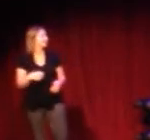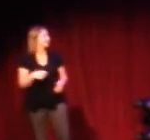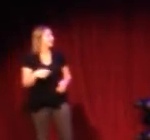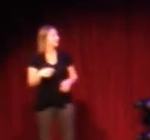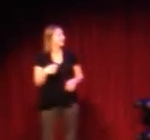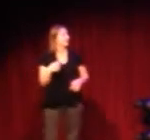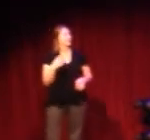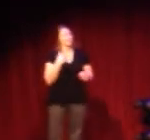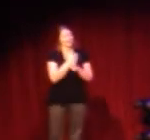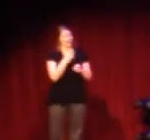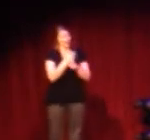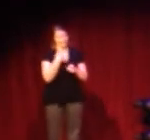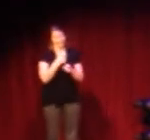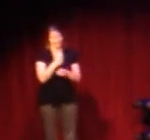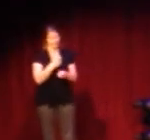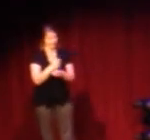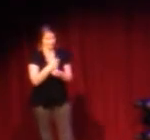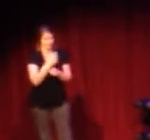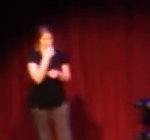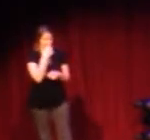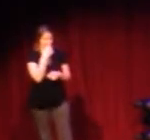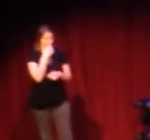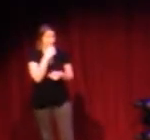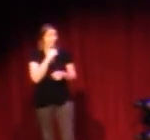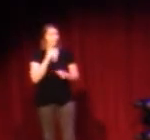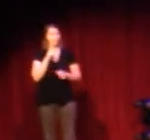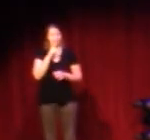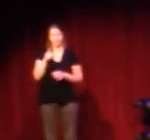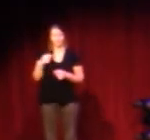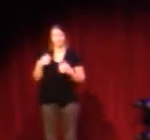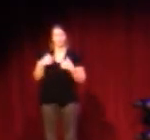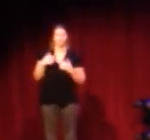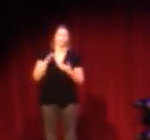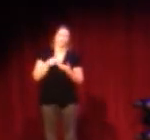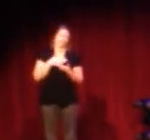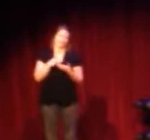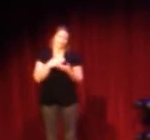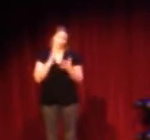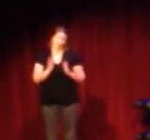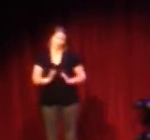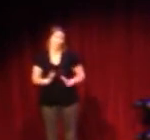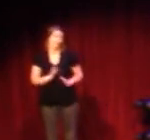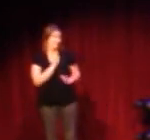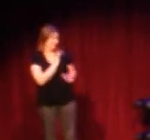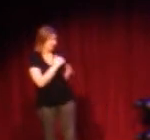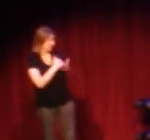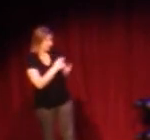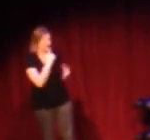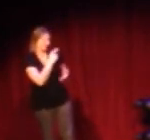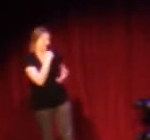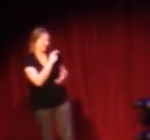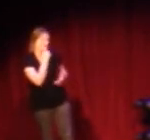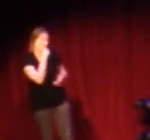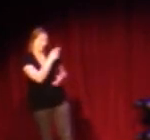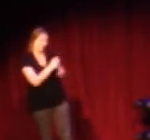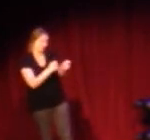If it helps, I'm primarily a vocalist, so I think. That helps. solo? Because you're not a real drummer